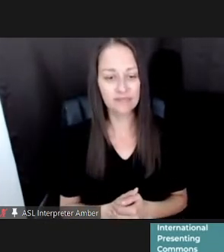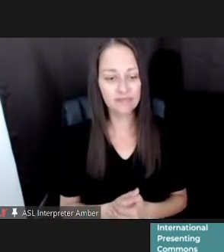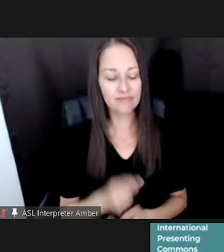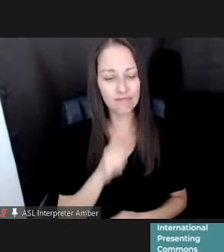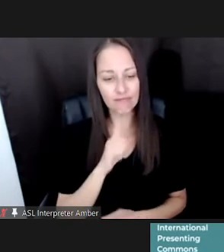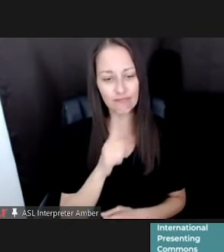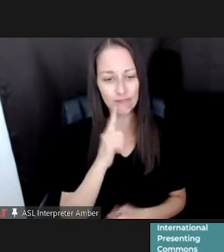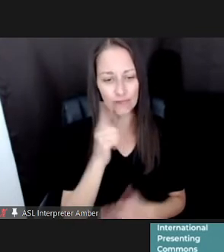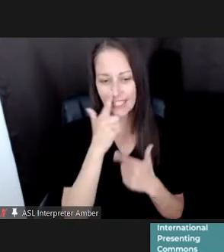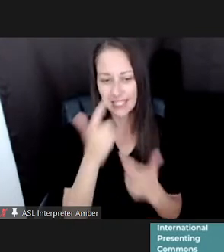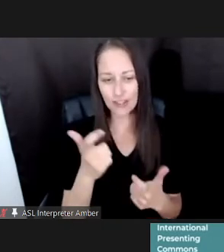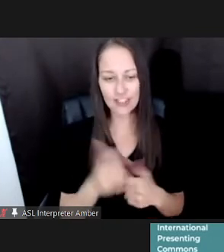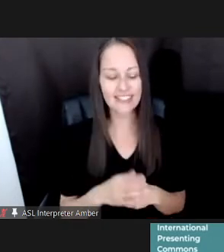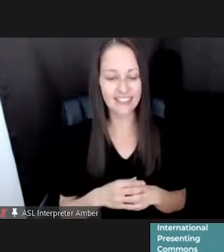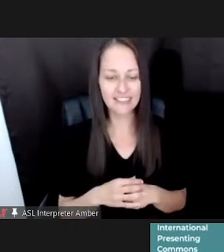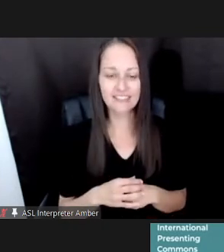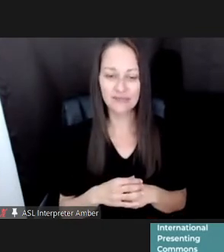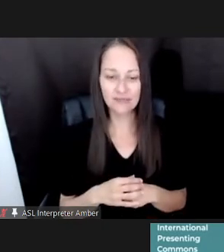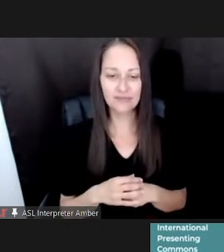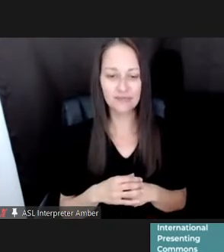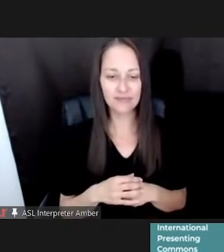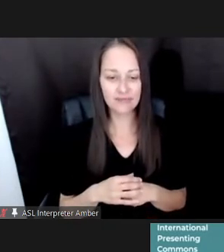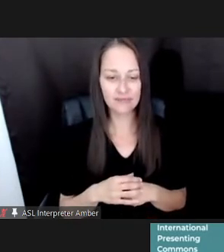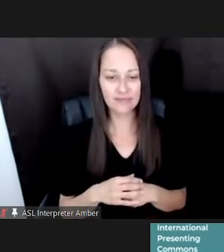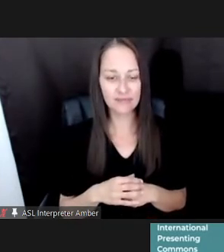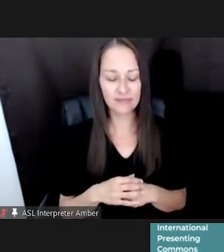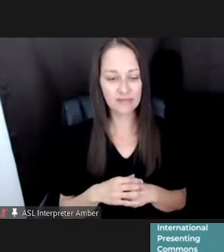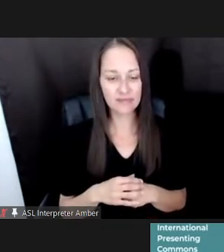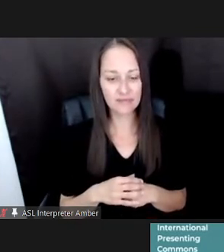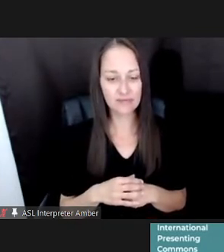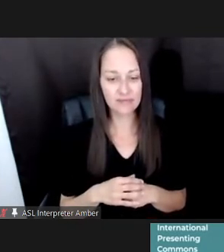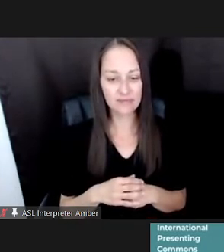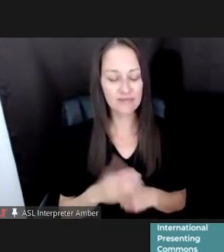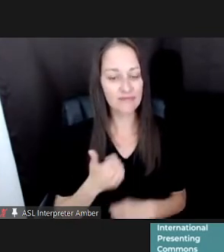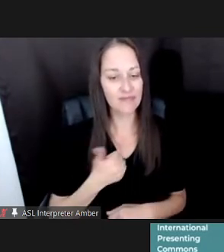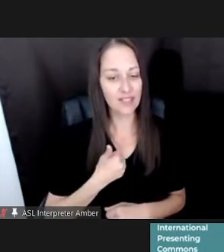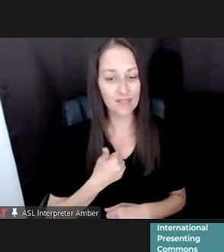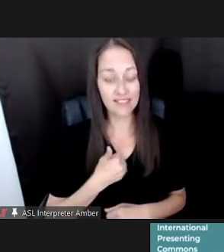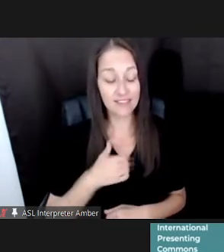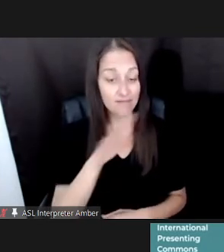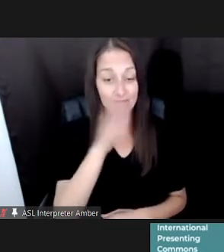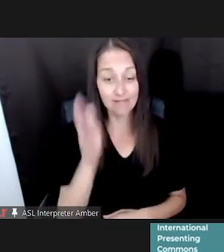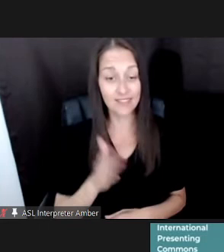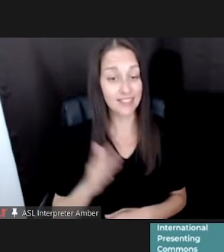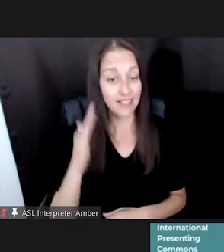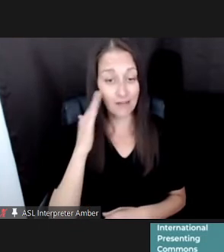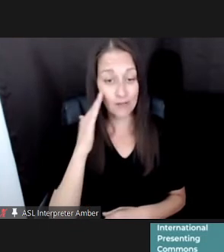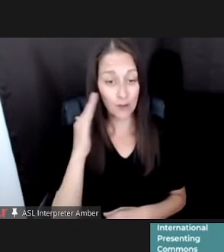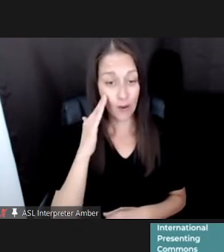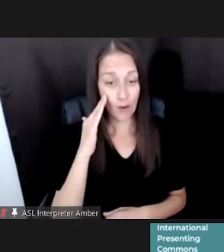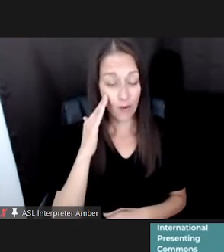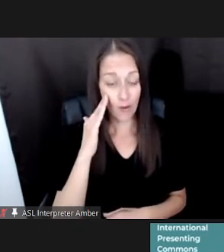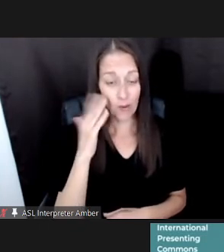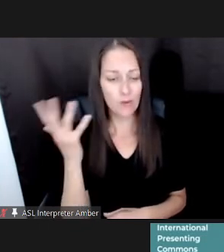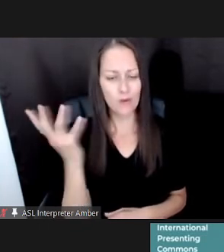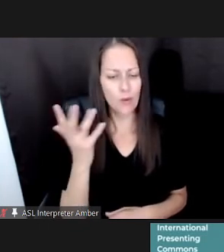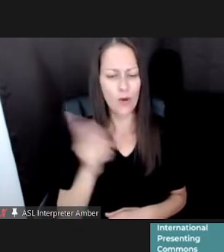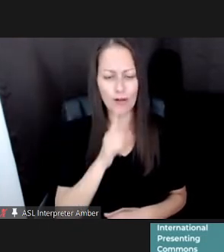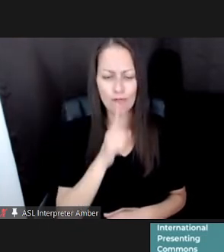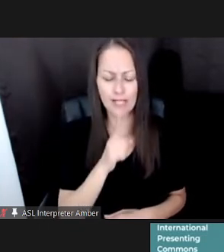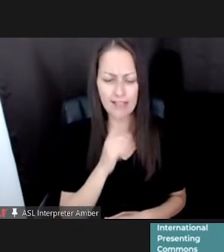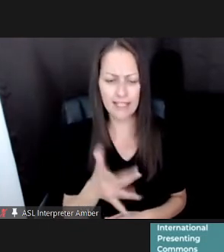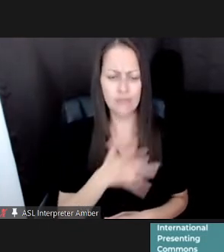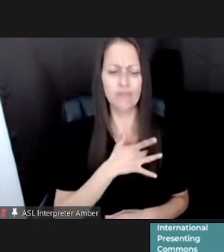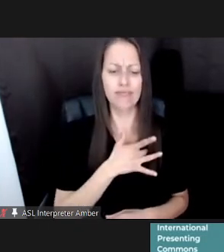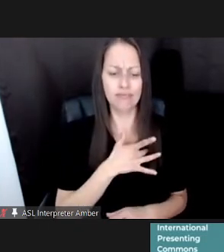It's an interesting thing. I can never really know what is going to land the most. Mm-hmm. It's